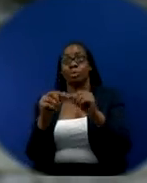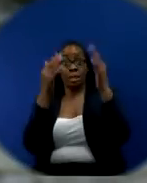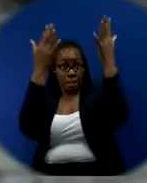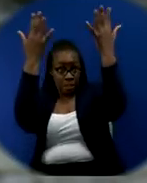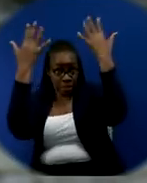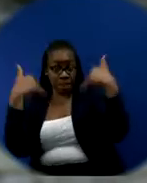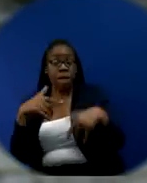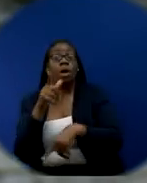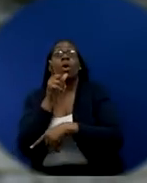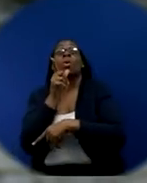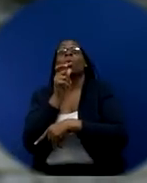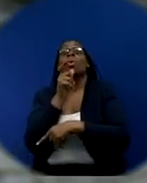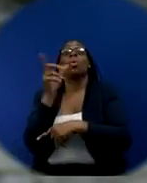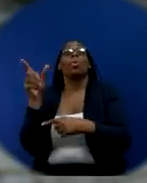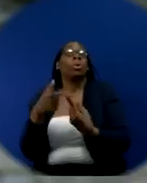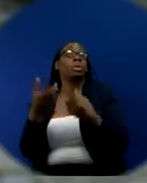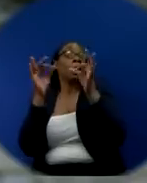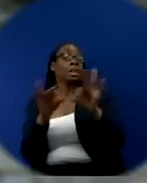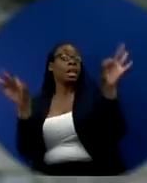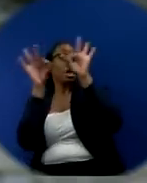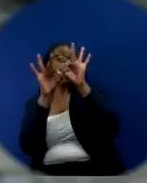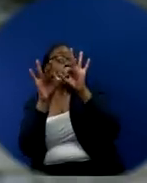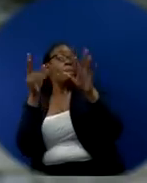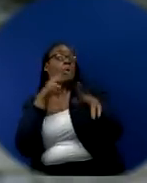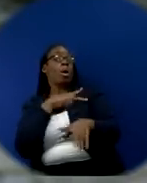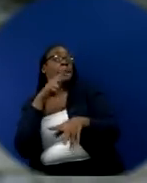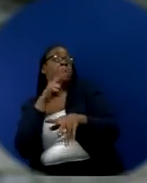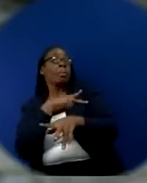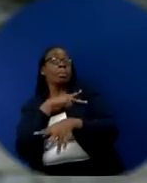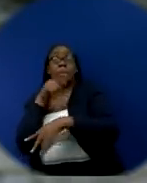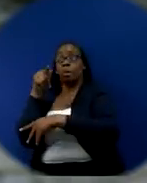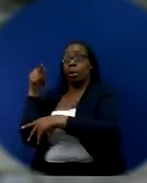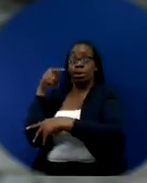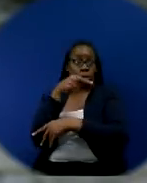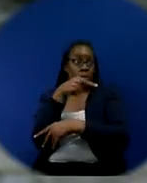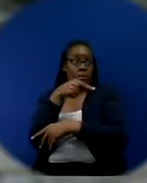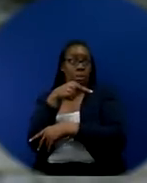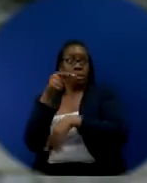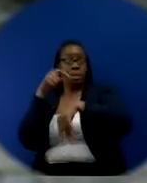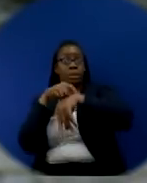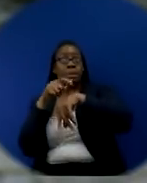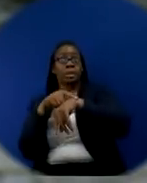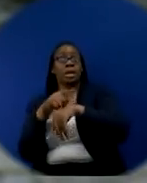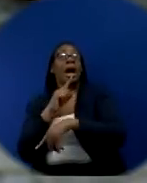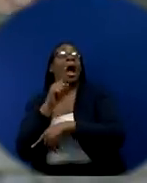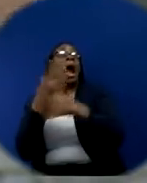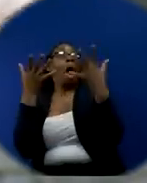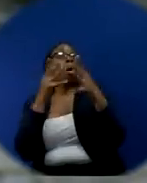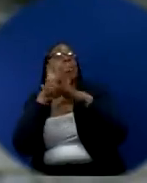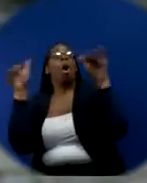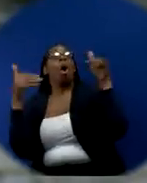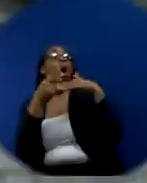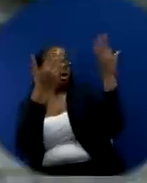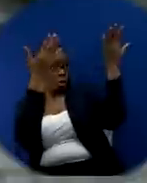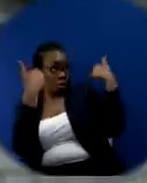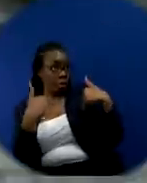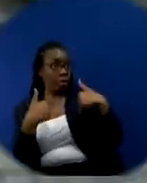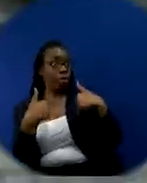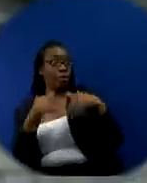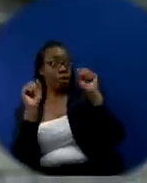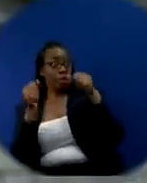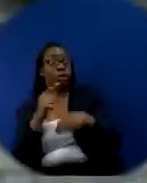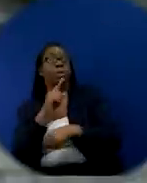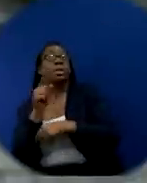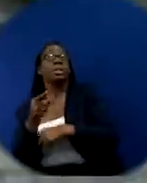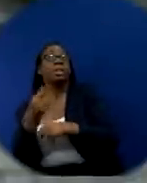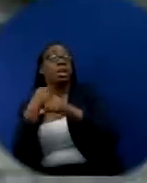the who's who list of that society at that time. He says, I want all of you to come. You can tell by those